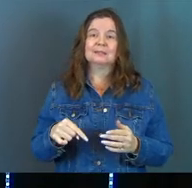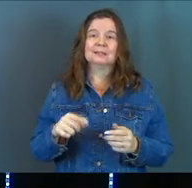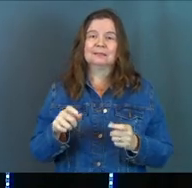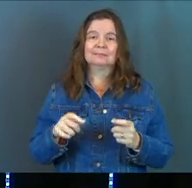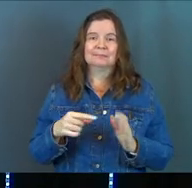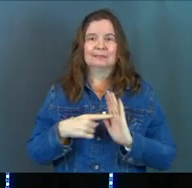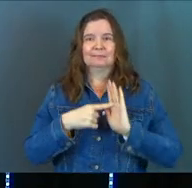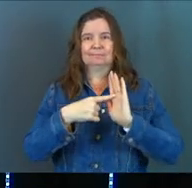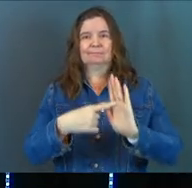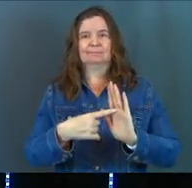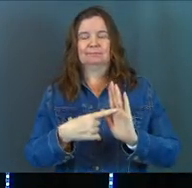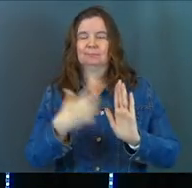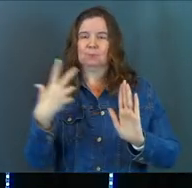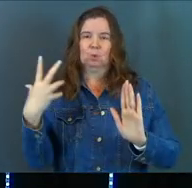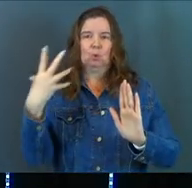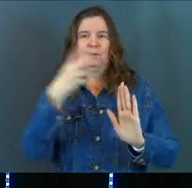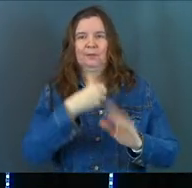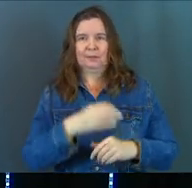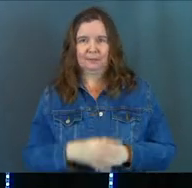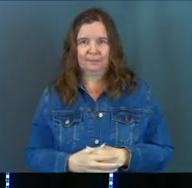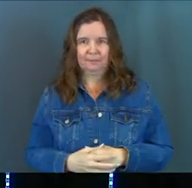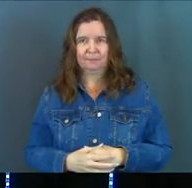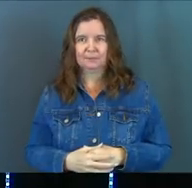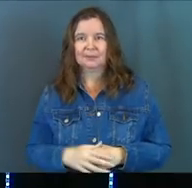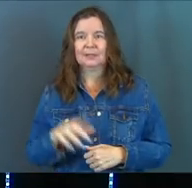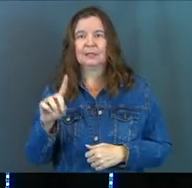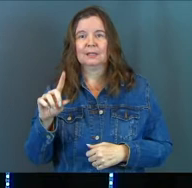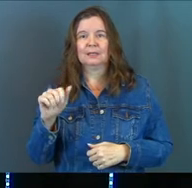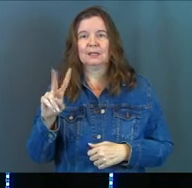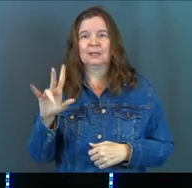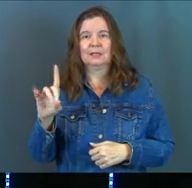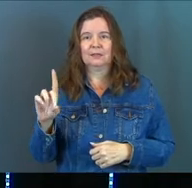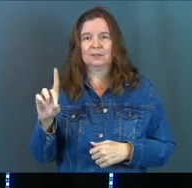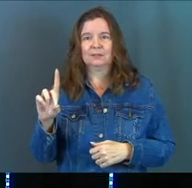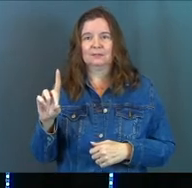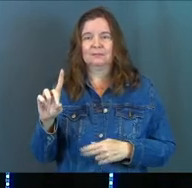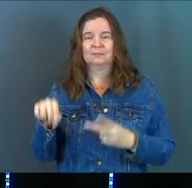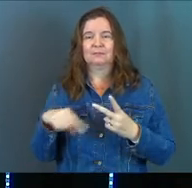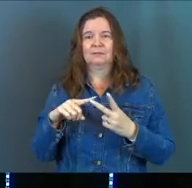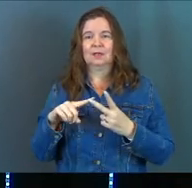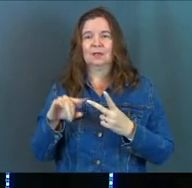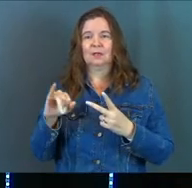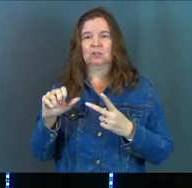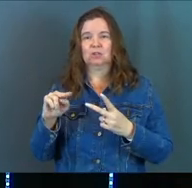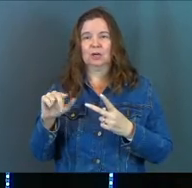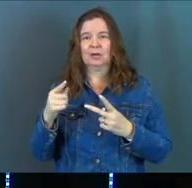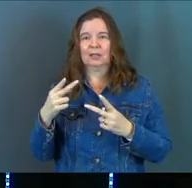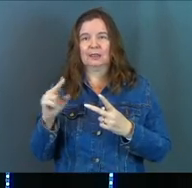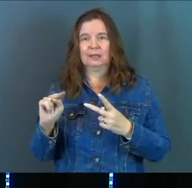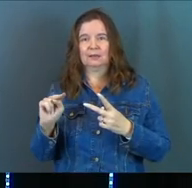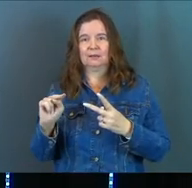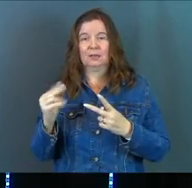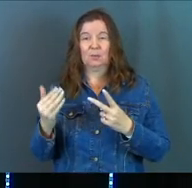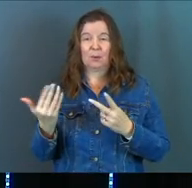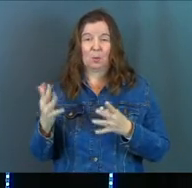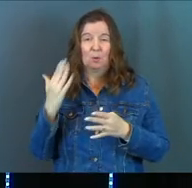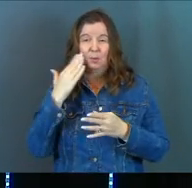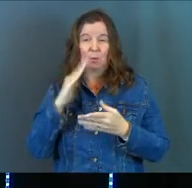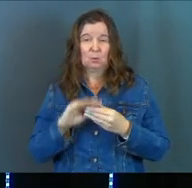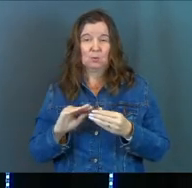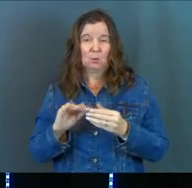exemplified beautifully. It's David and Jonathan. Some of you guys might already know this story from Sunday